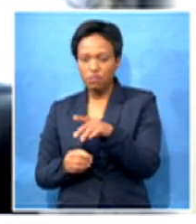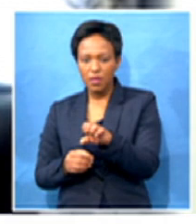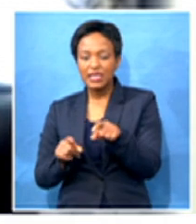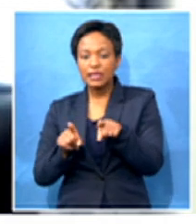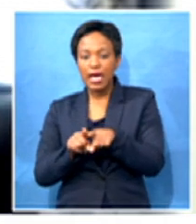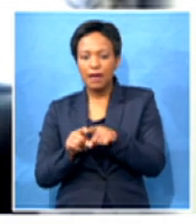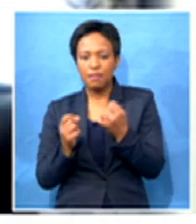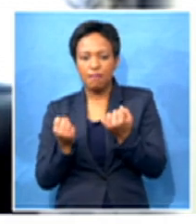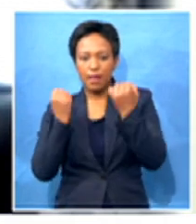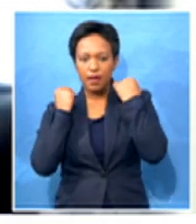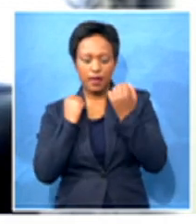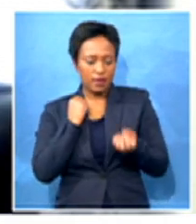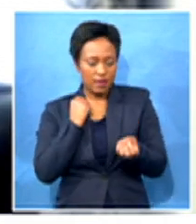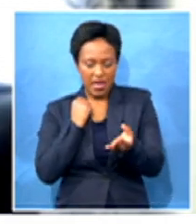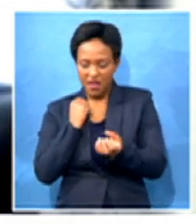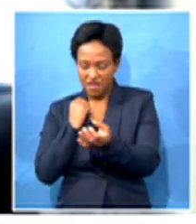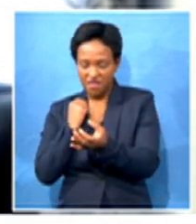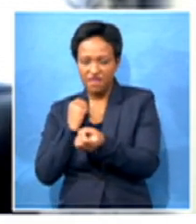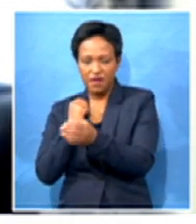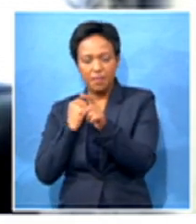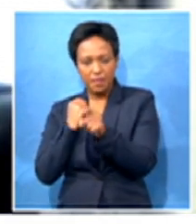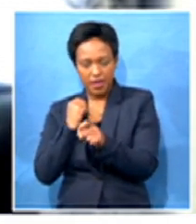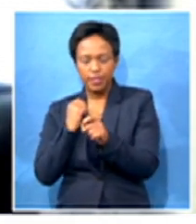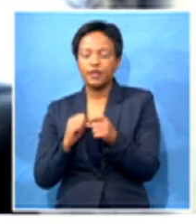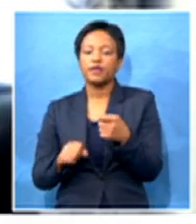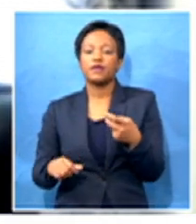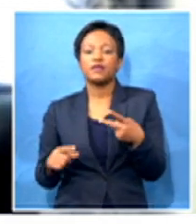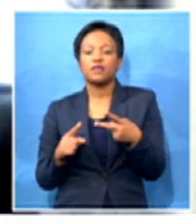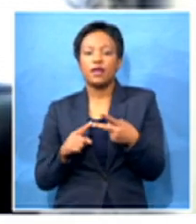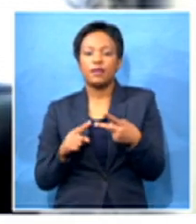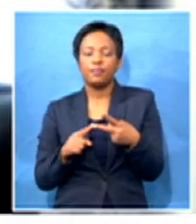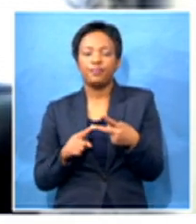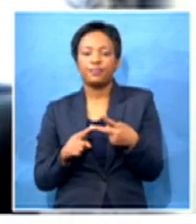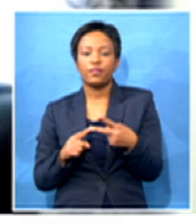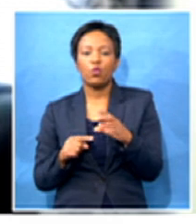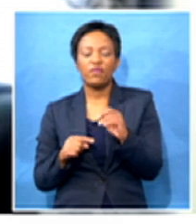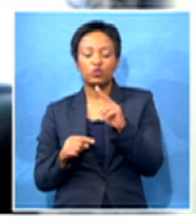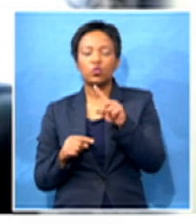well. On top of that, we had